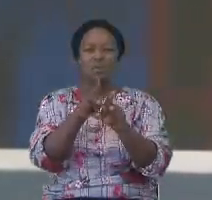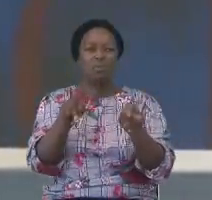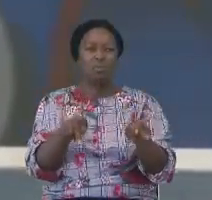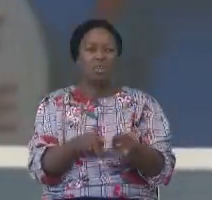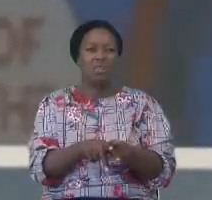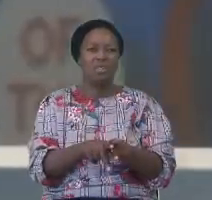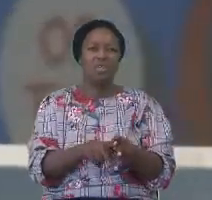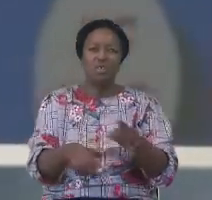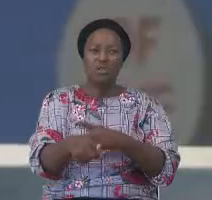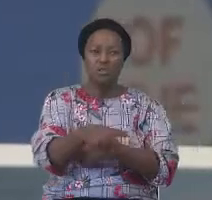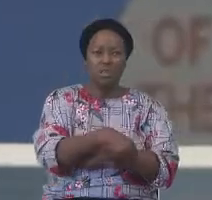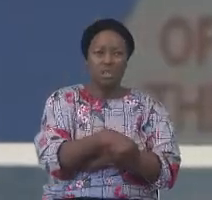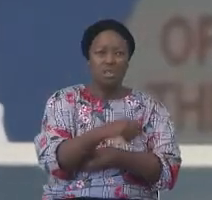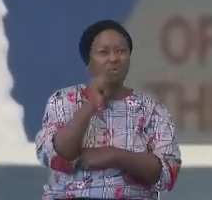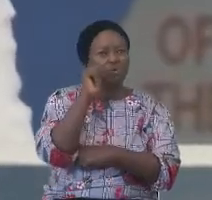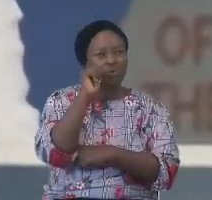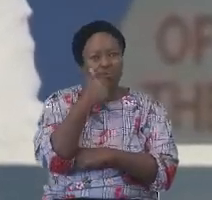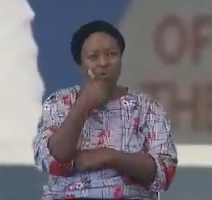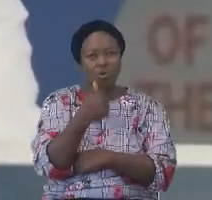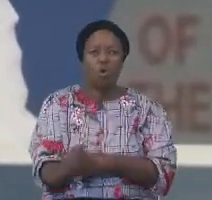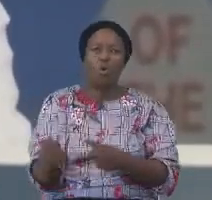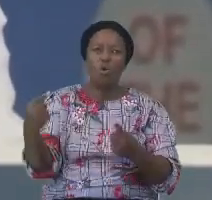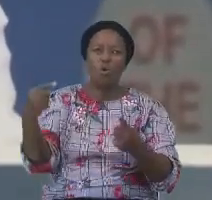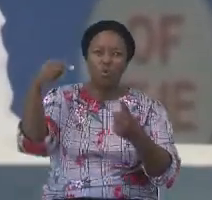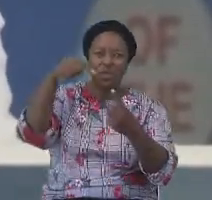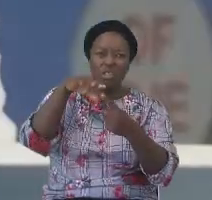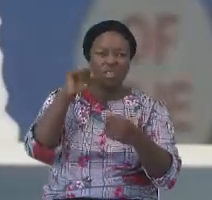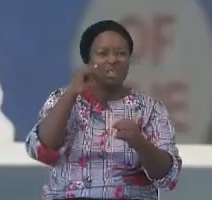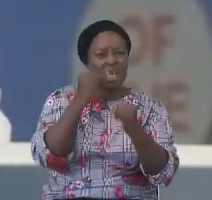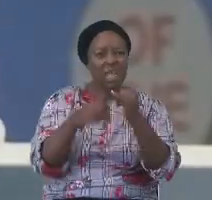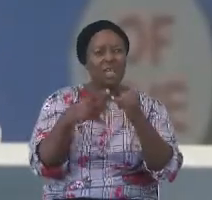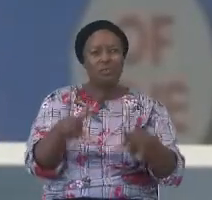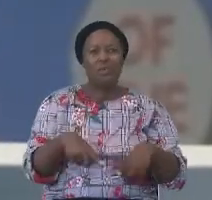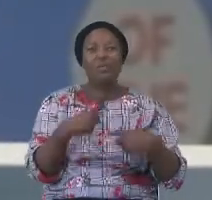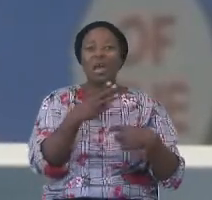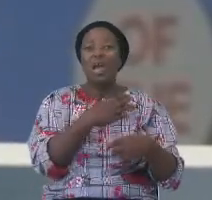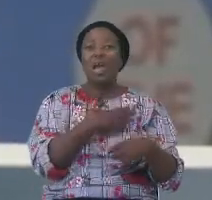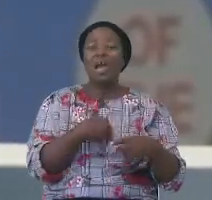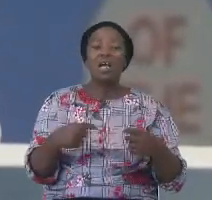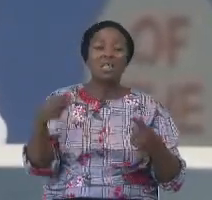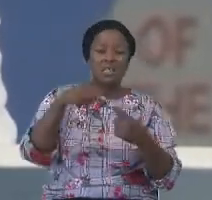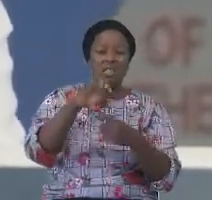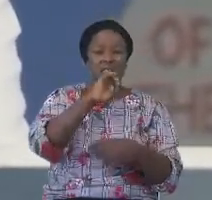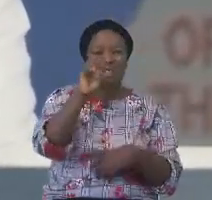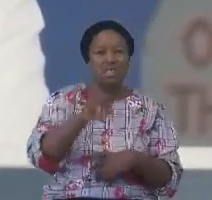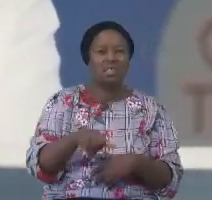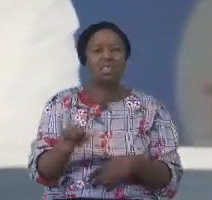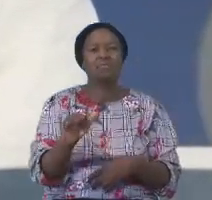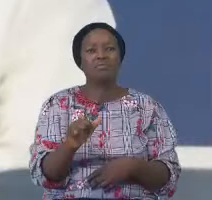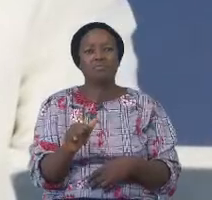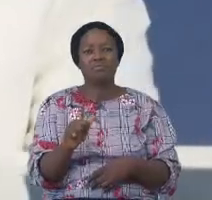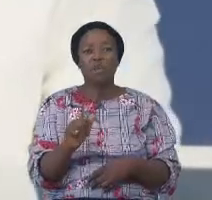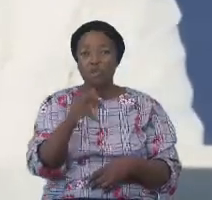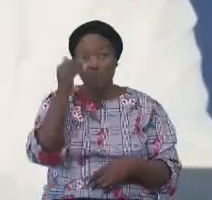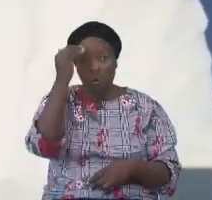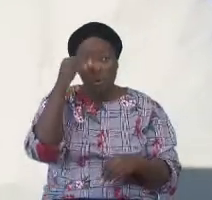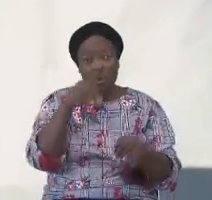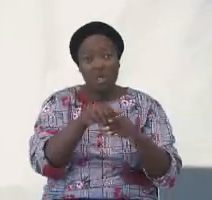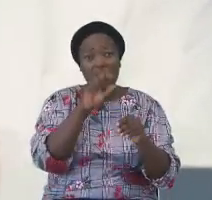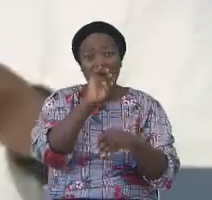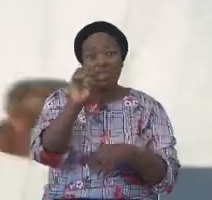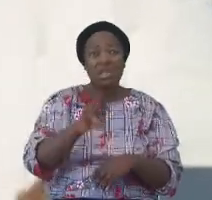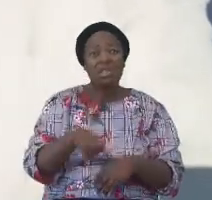stand in our place today tomorrow till the end of life